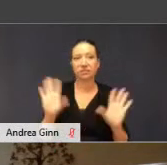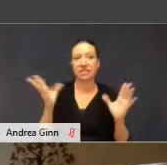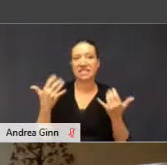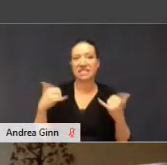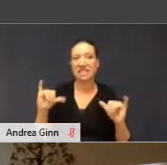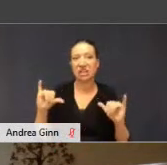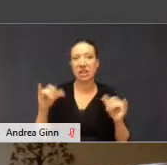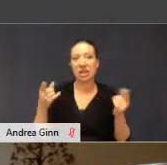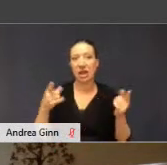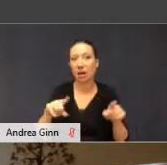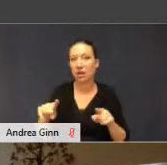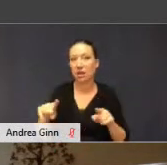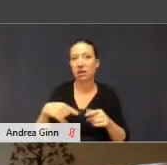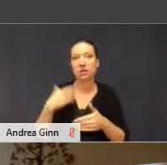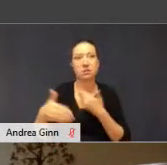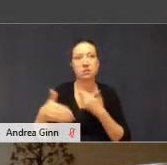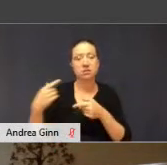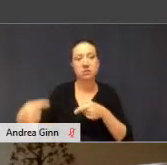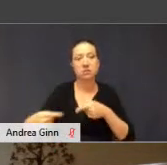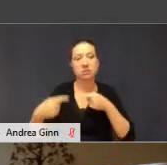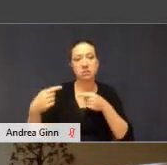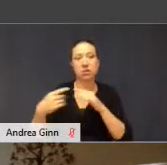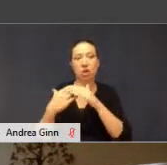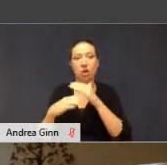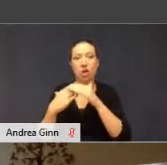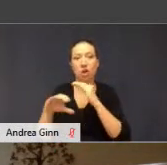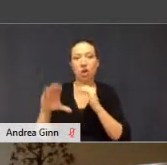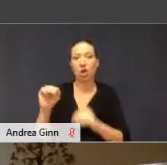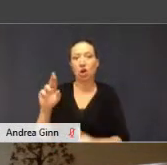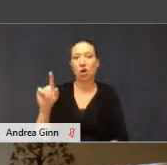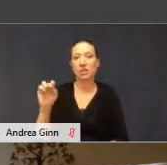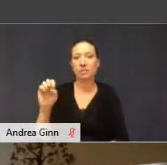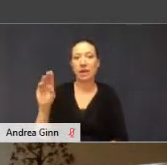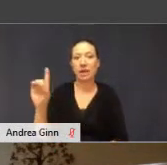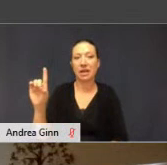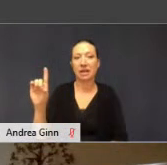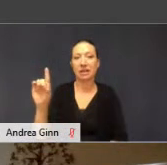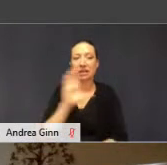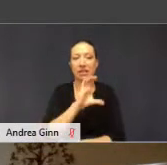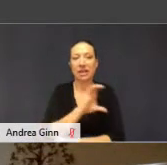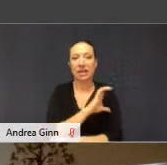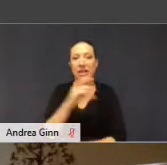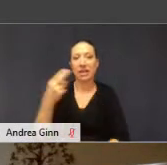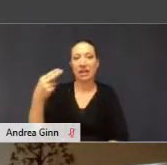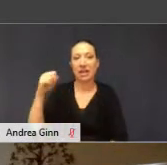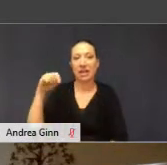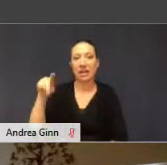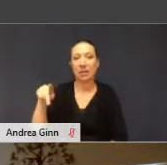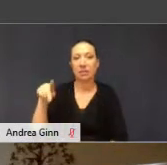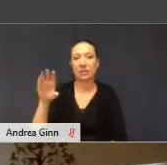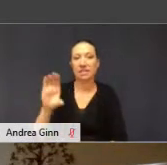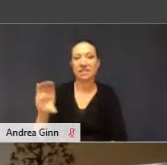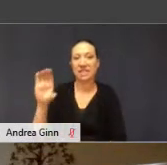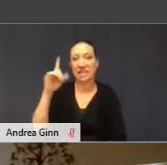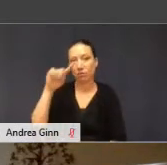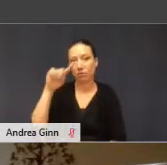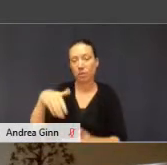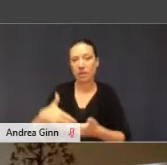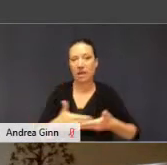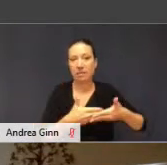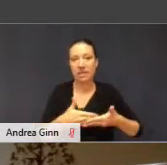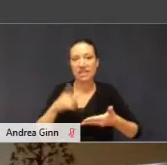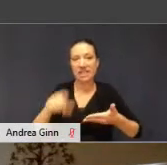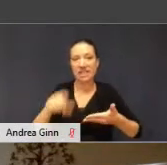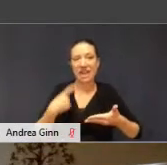going on. The Carlsbad Clinic on the Hep C for babies ended up having to pay a fine in order to